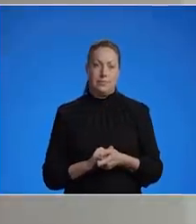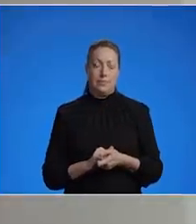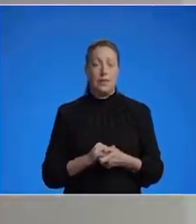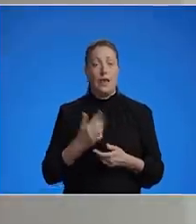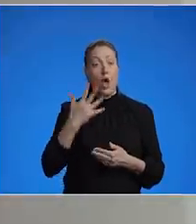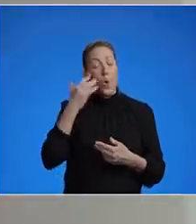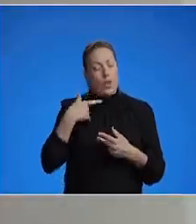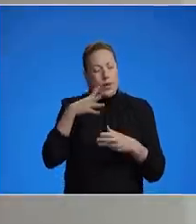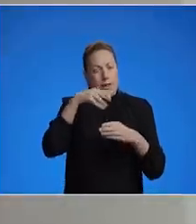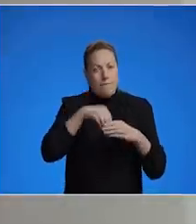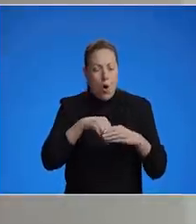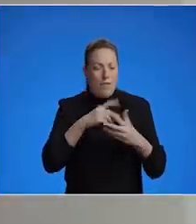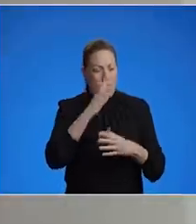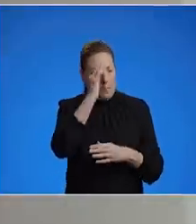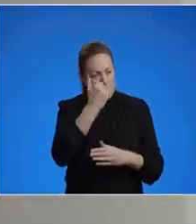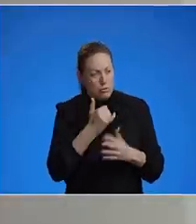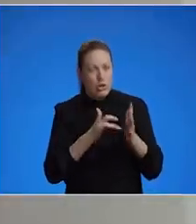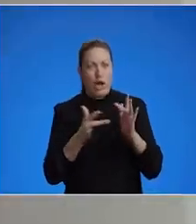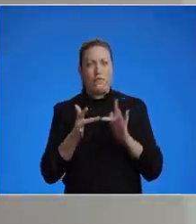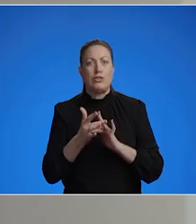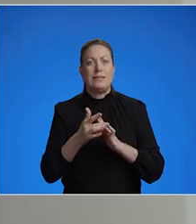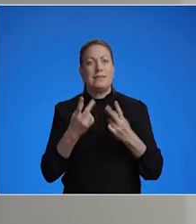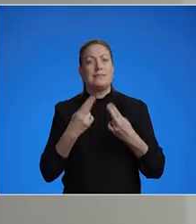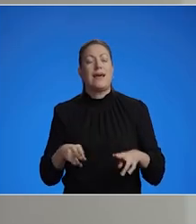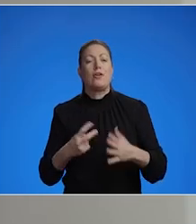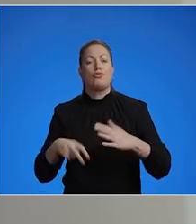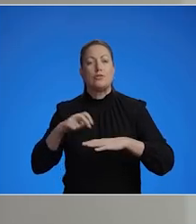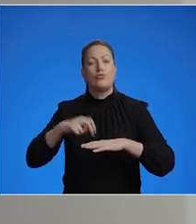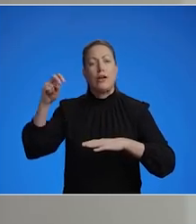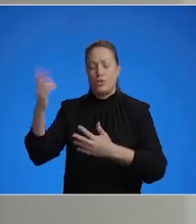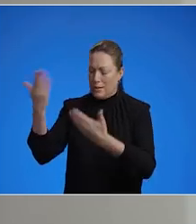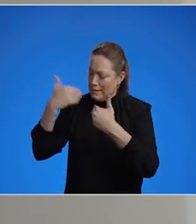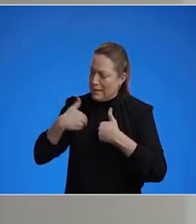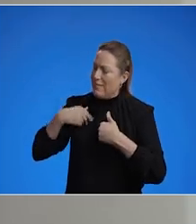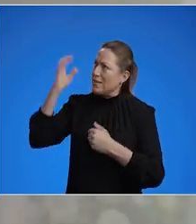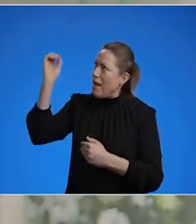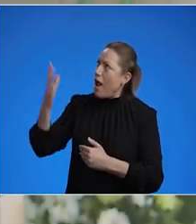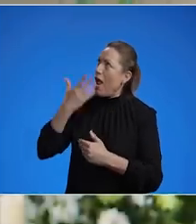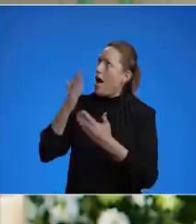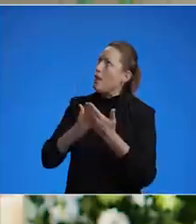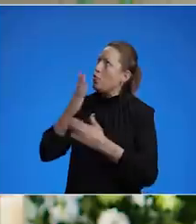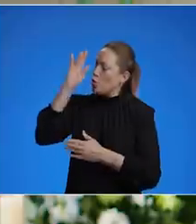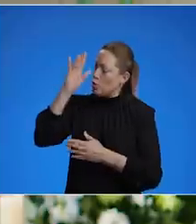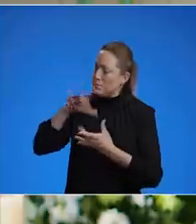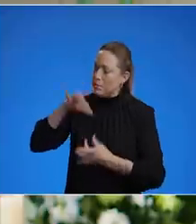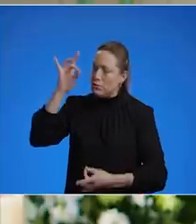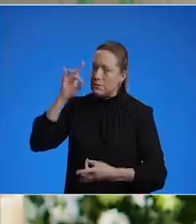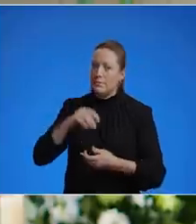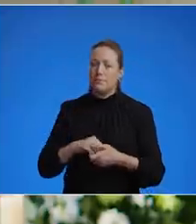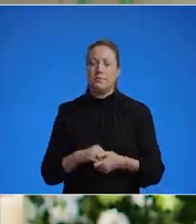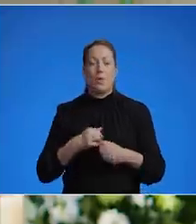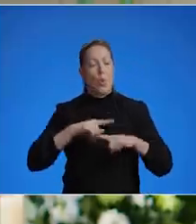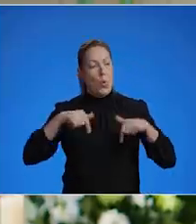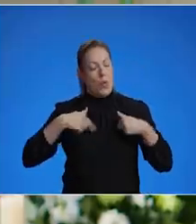partaking of this mystery, Almighty Father, give us life through your Spirit. Grant that we may be